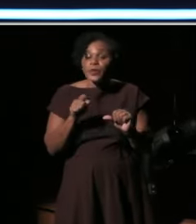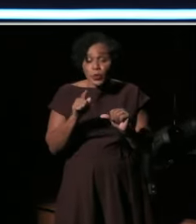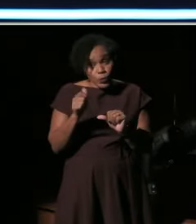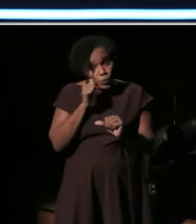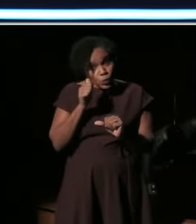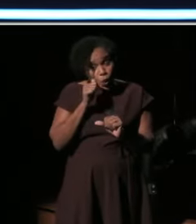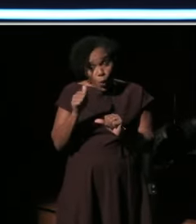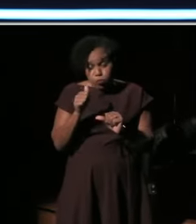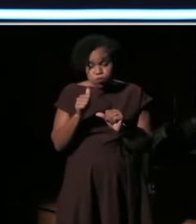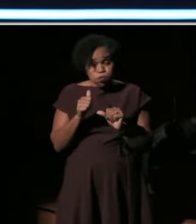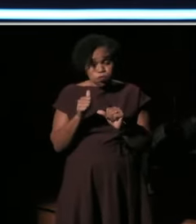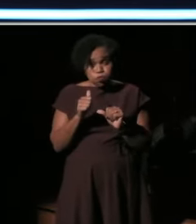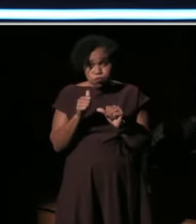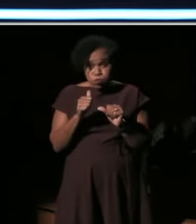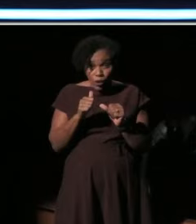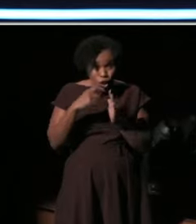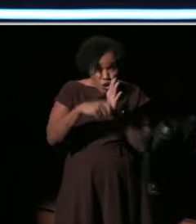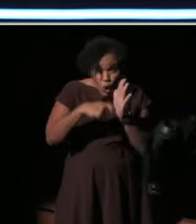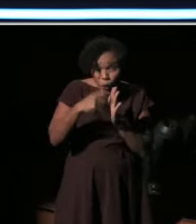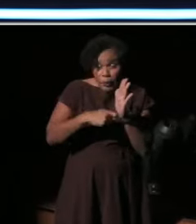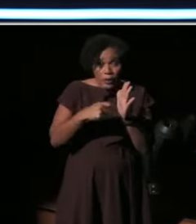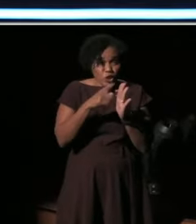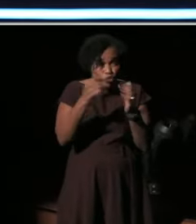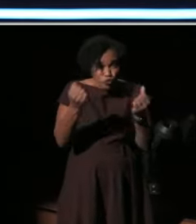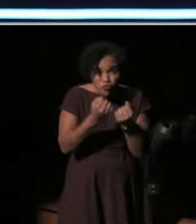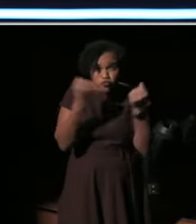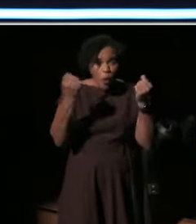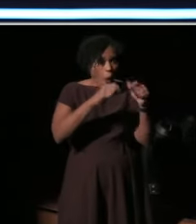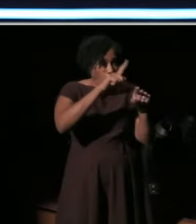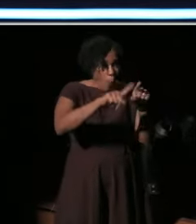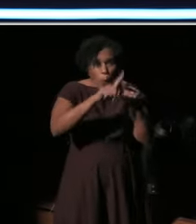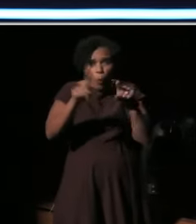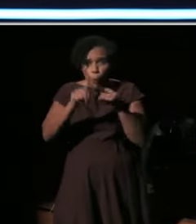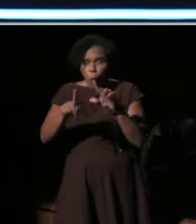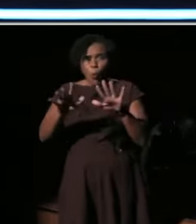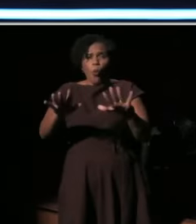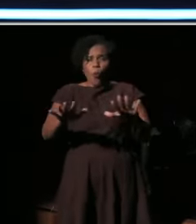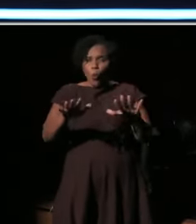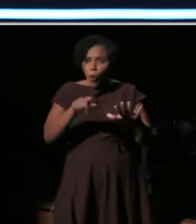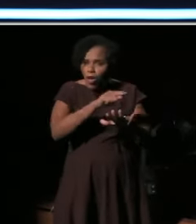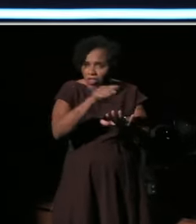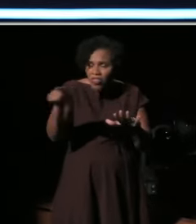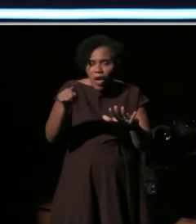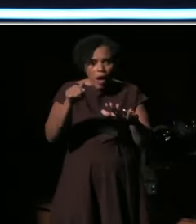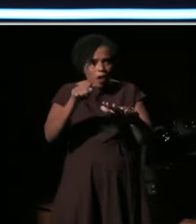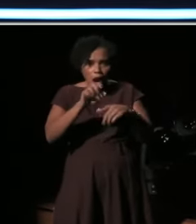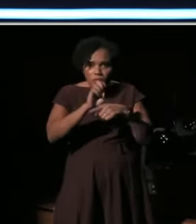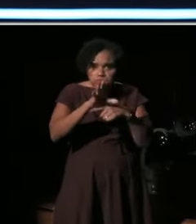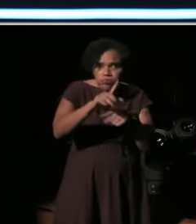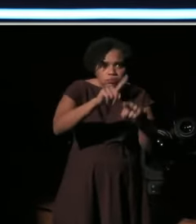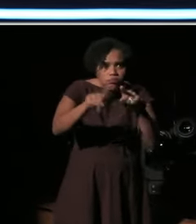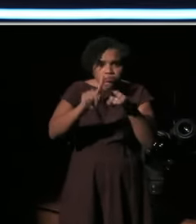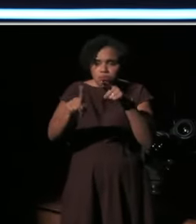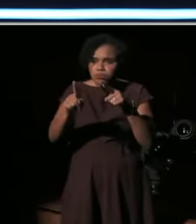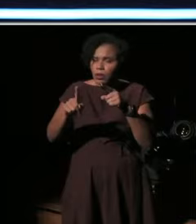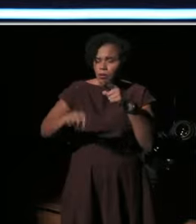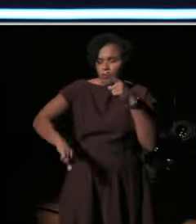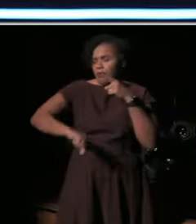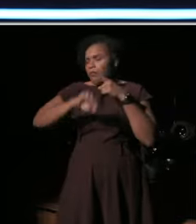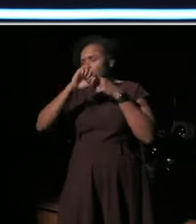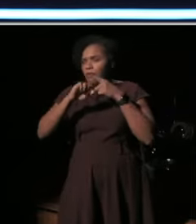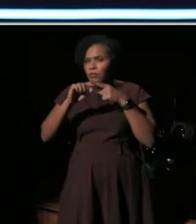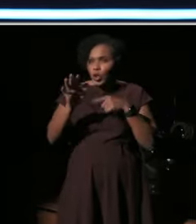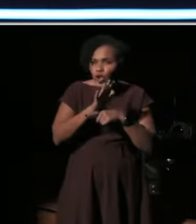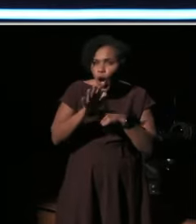is stronger than ever, bringing a wide range of compelling stories into focus, embraced by traditional broadcasters and